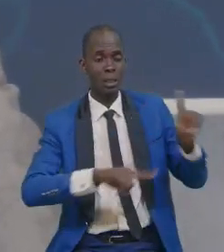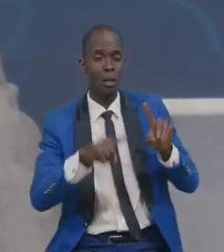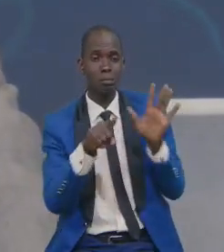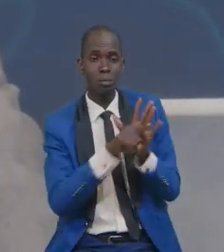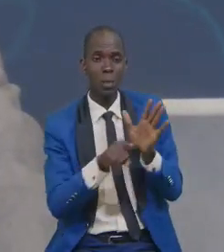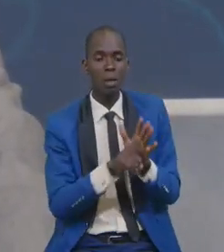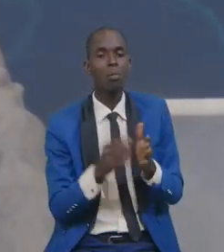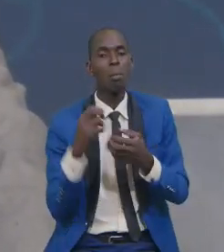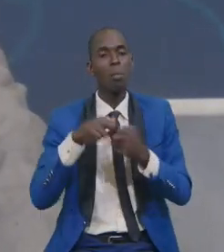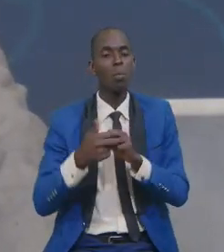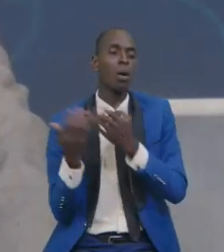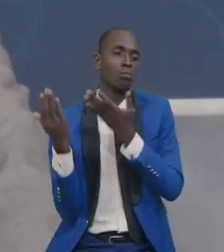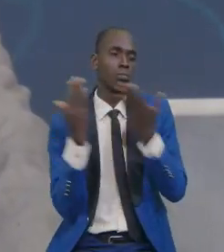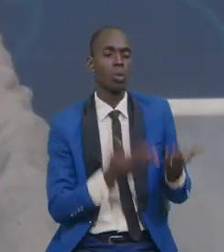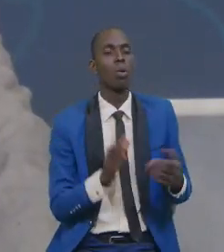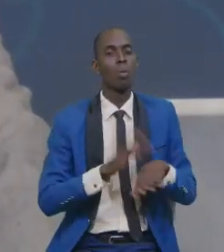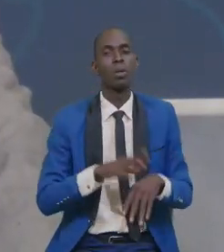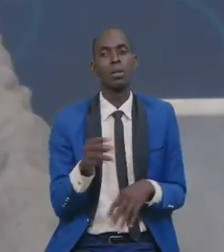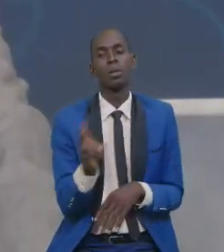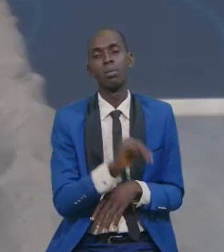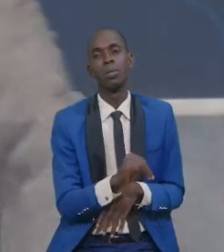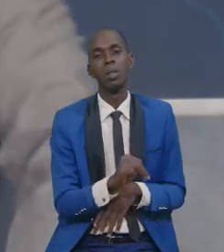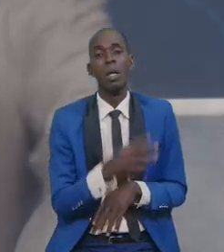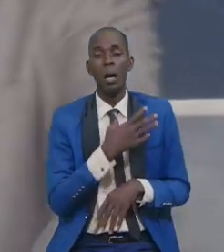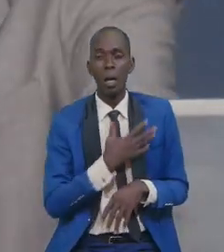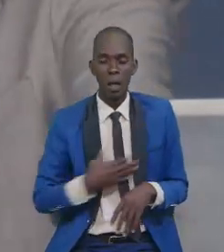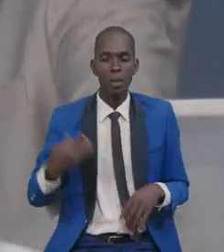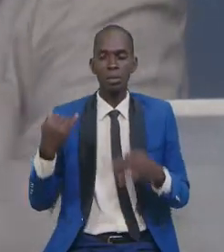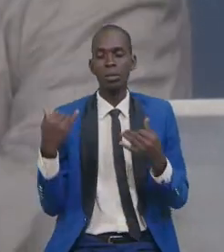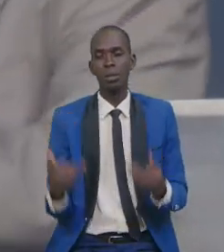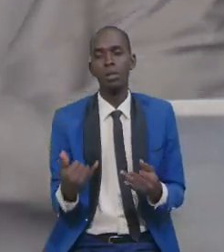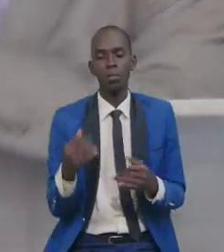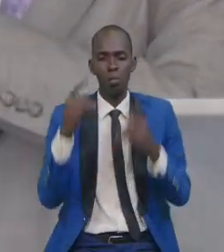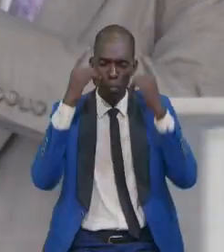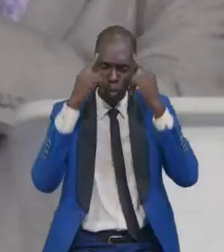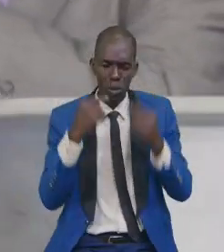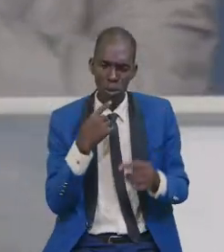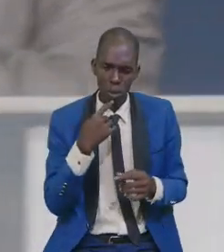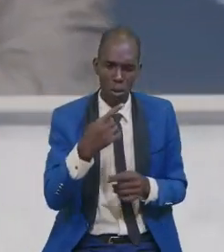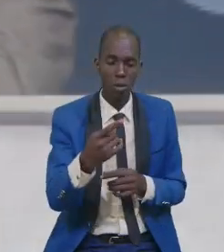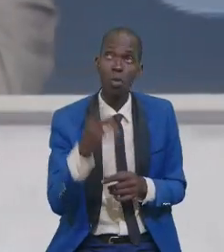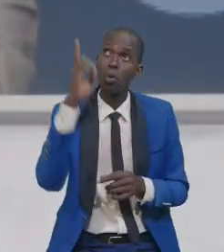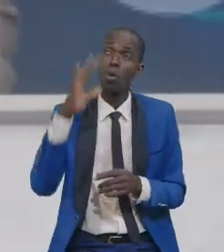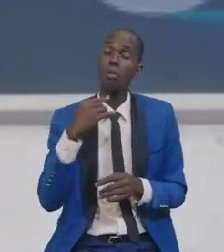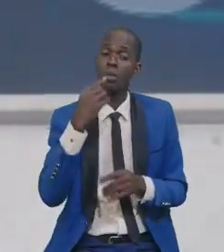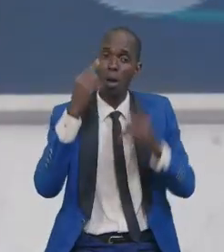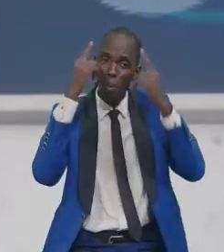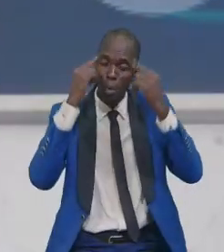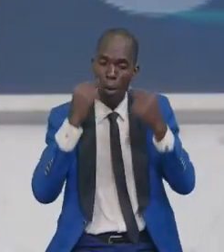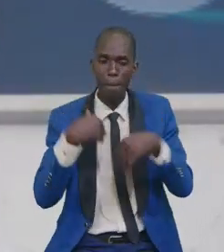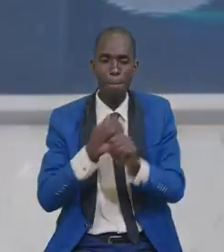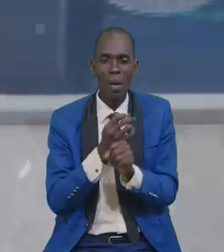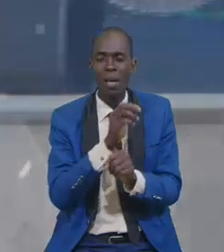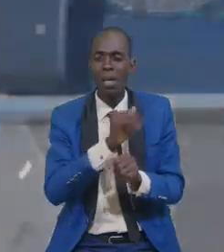lift up a brazen serpent and tell them, everyone that looks on